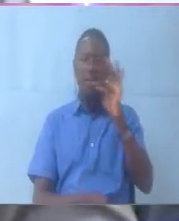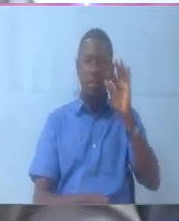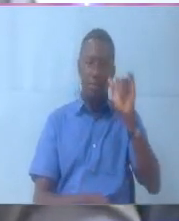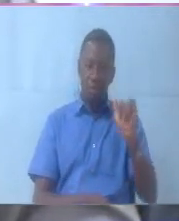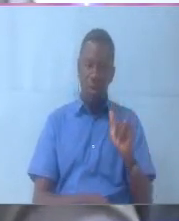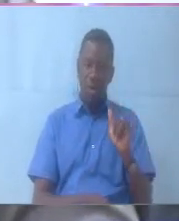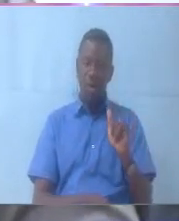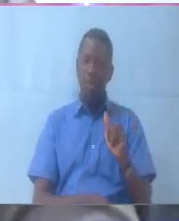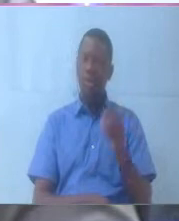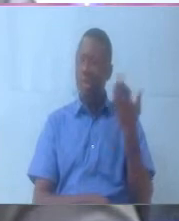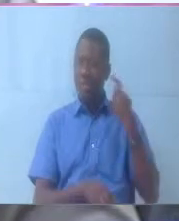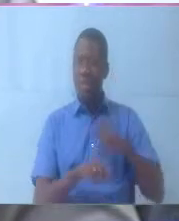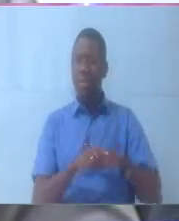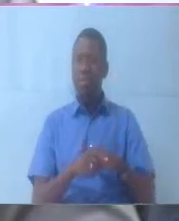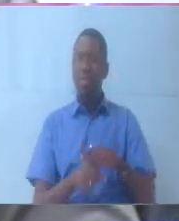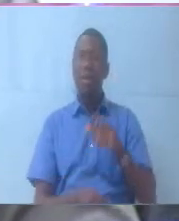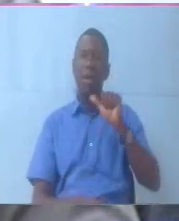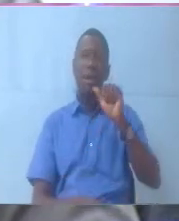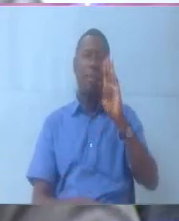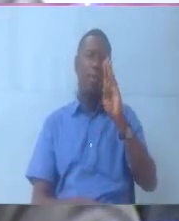Fati,